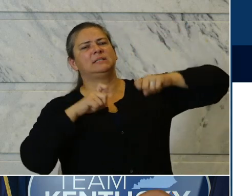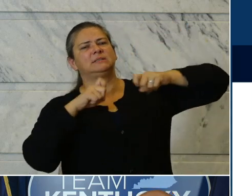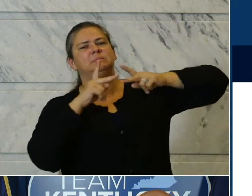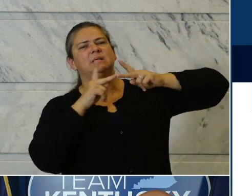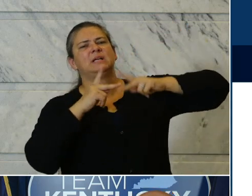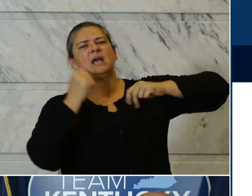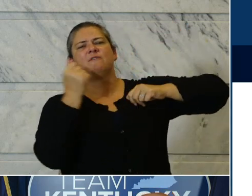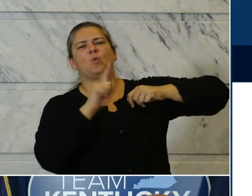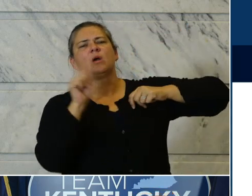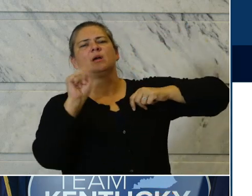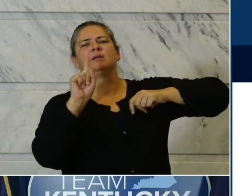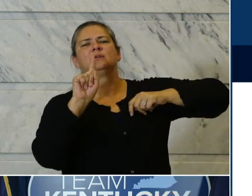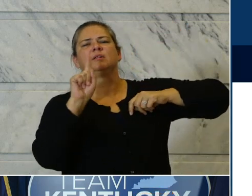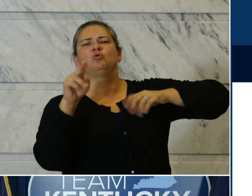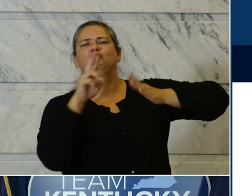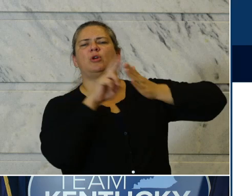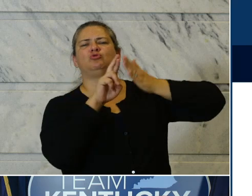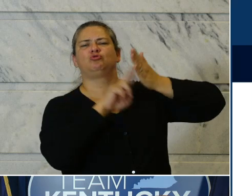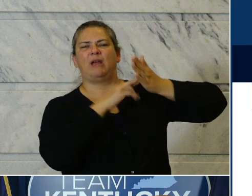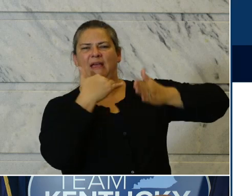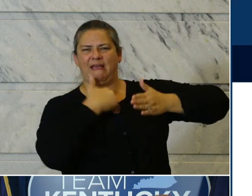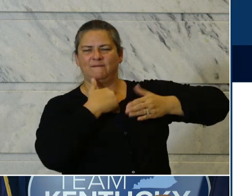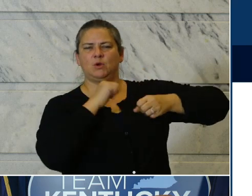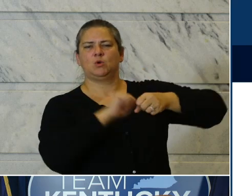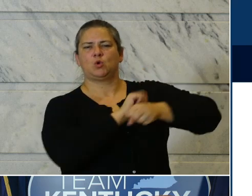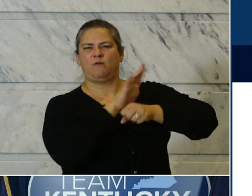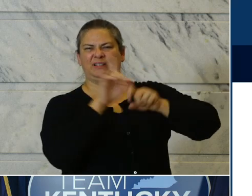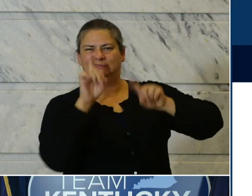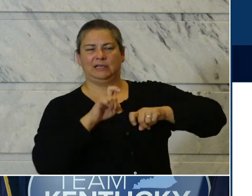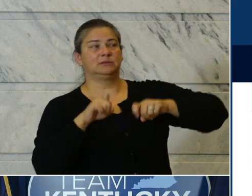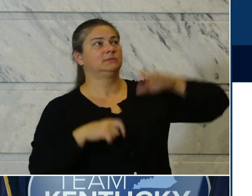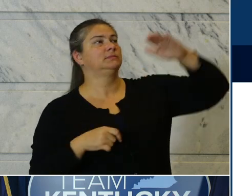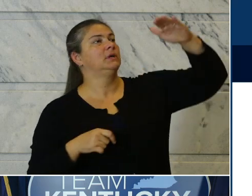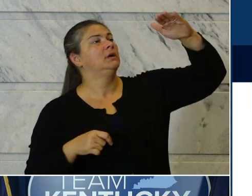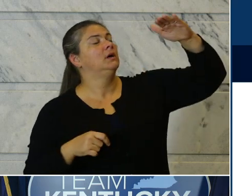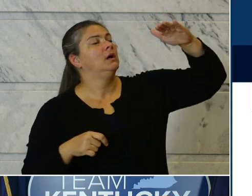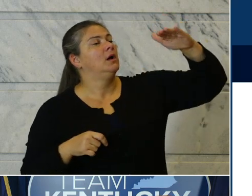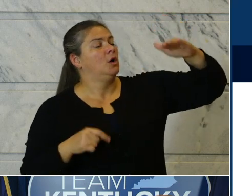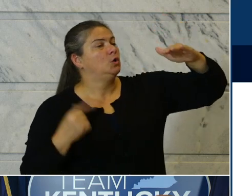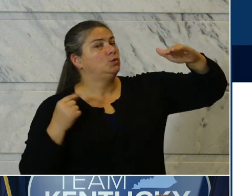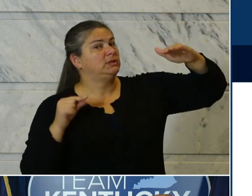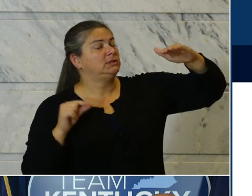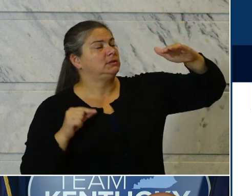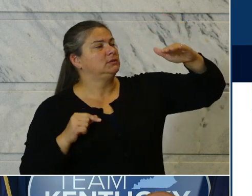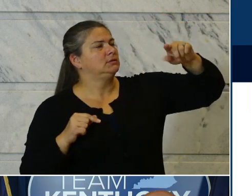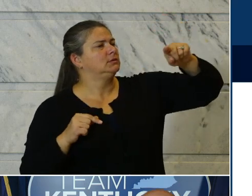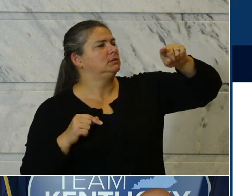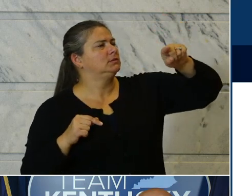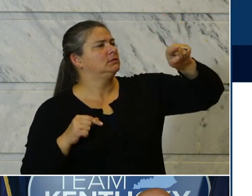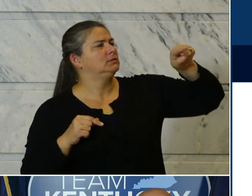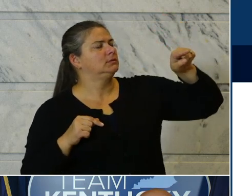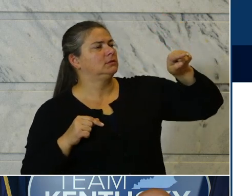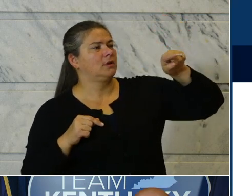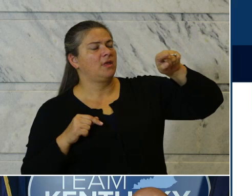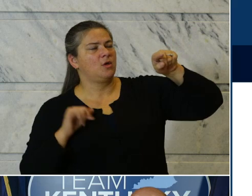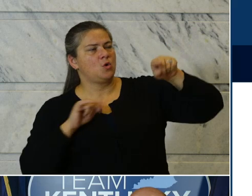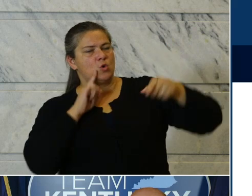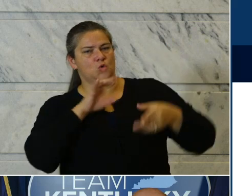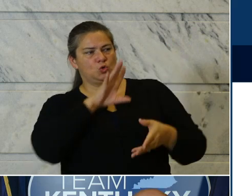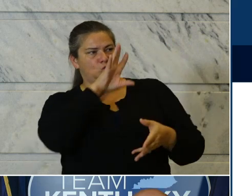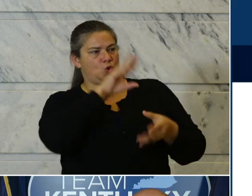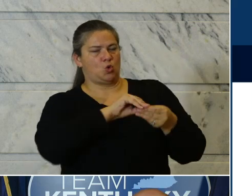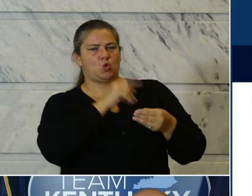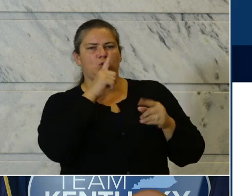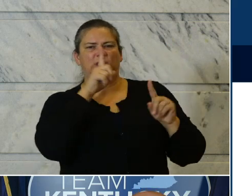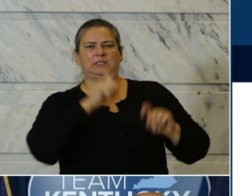on our website. You can map it to location. If you go down in the green boxes, there are the top line metrics, the total number of people